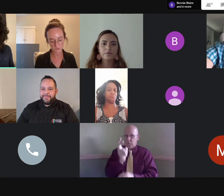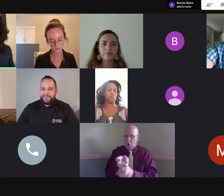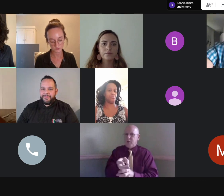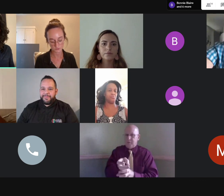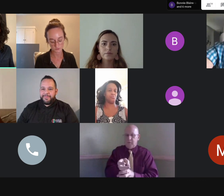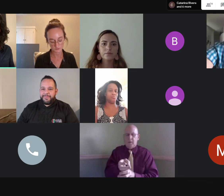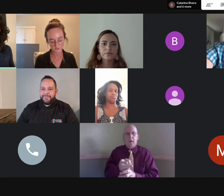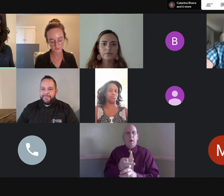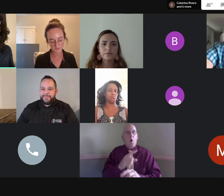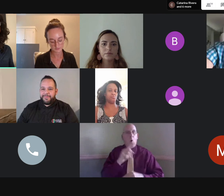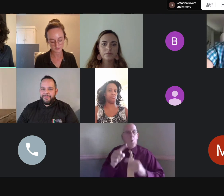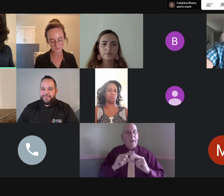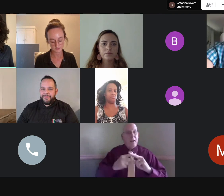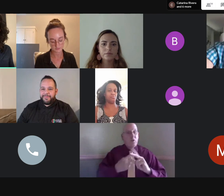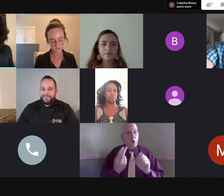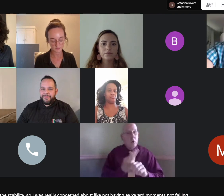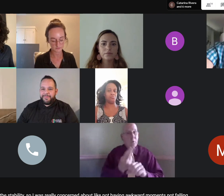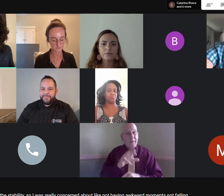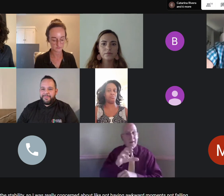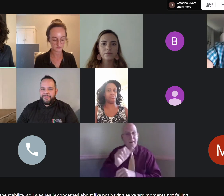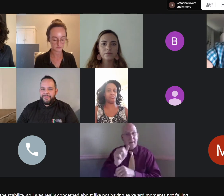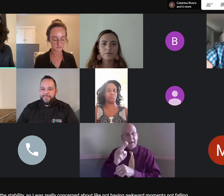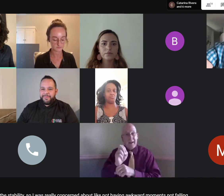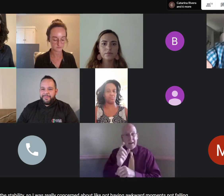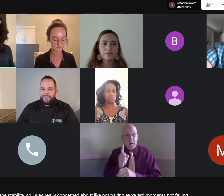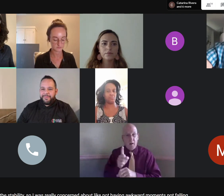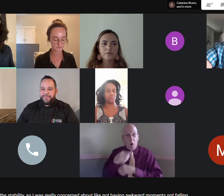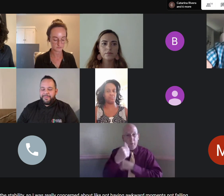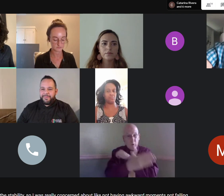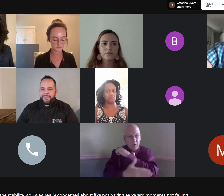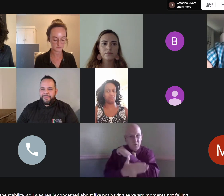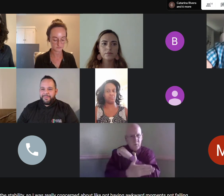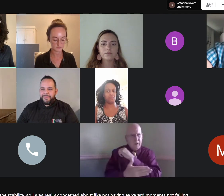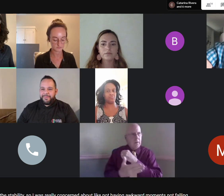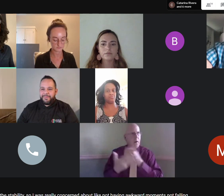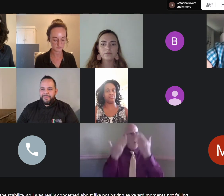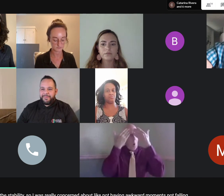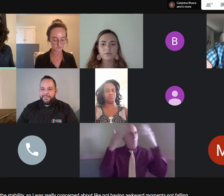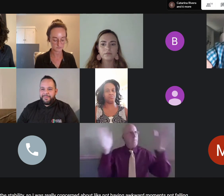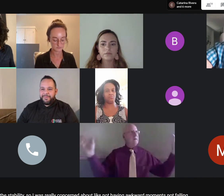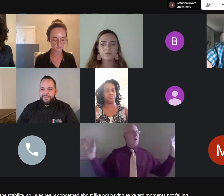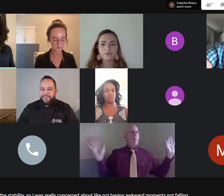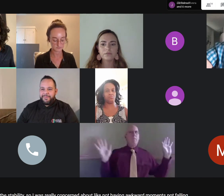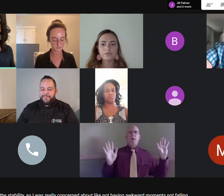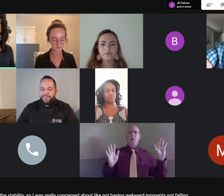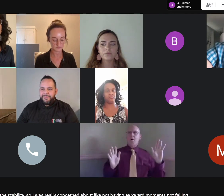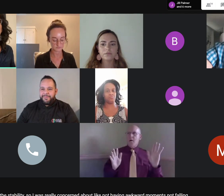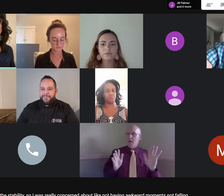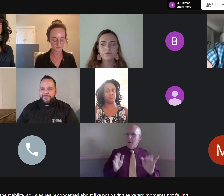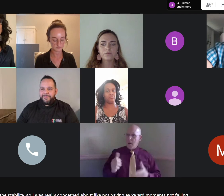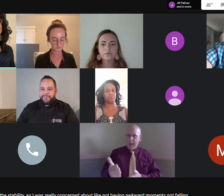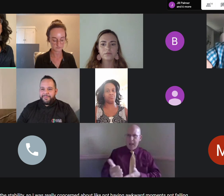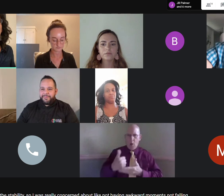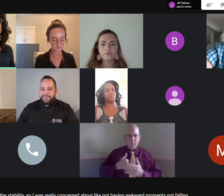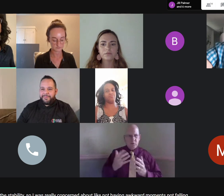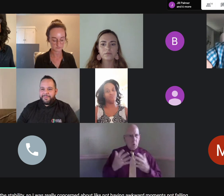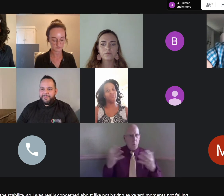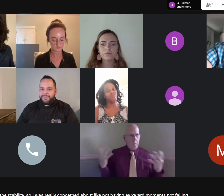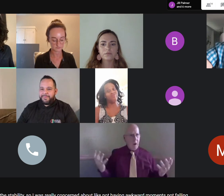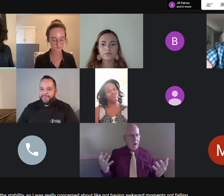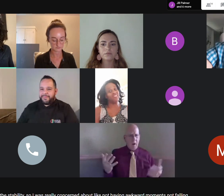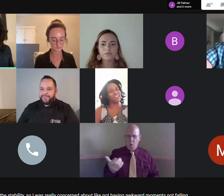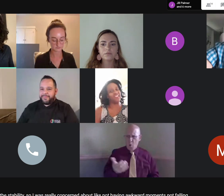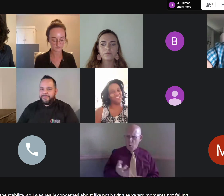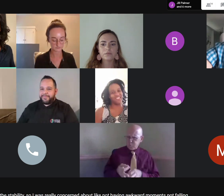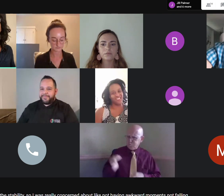abroad and I started to use my cane when traveling, because it actually helped me so much. People